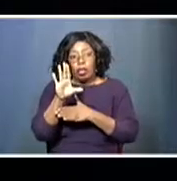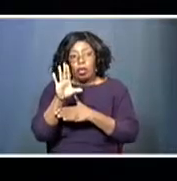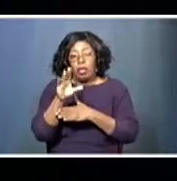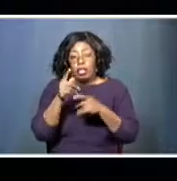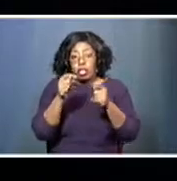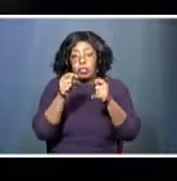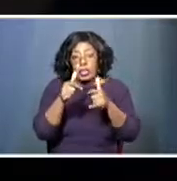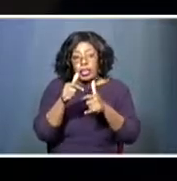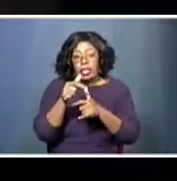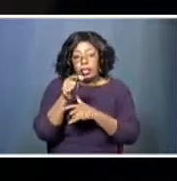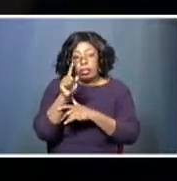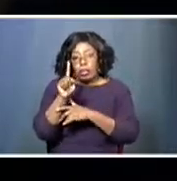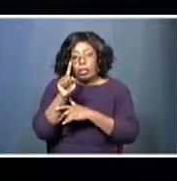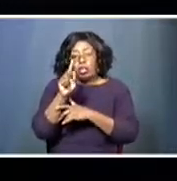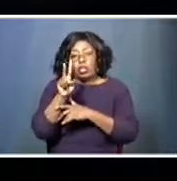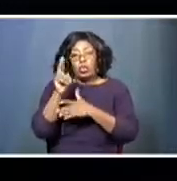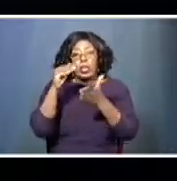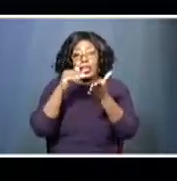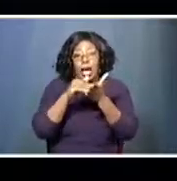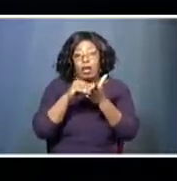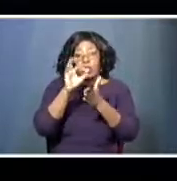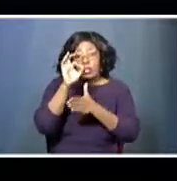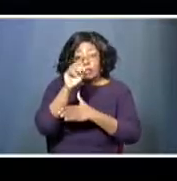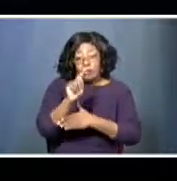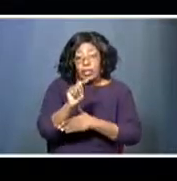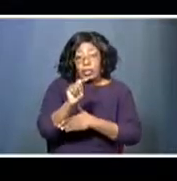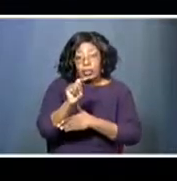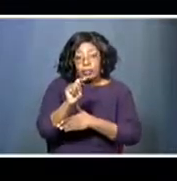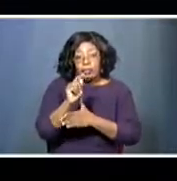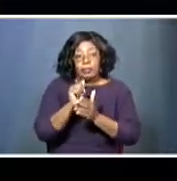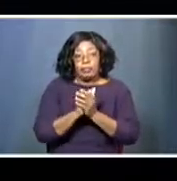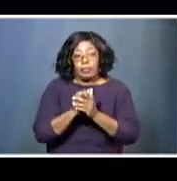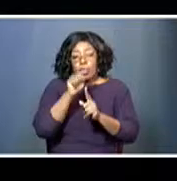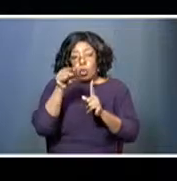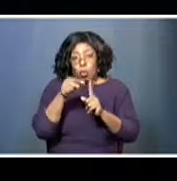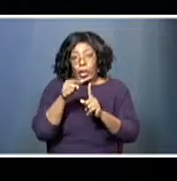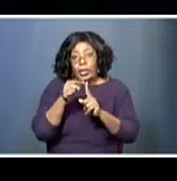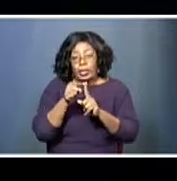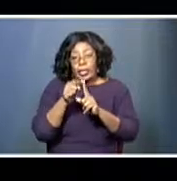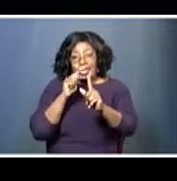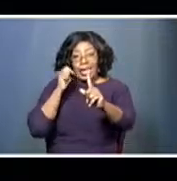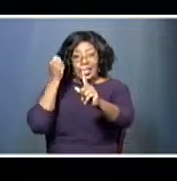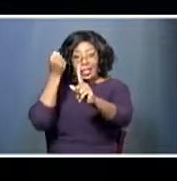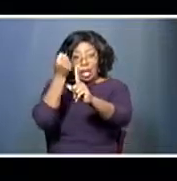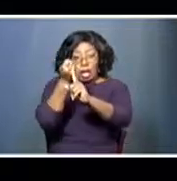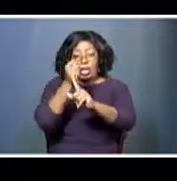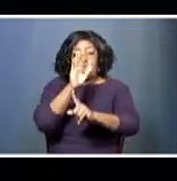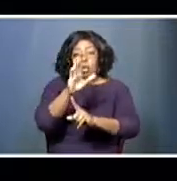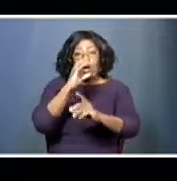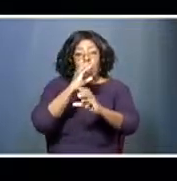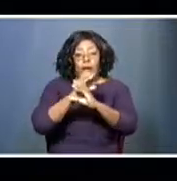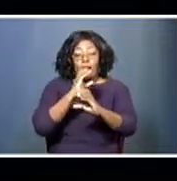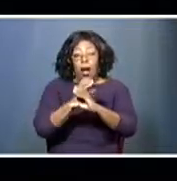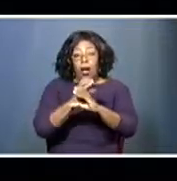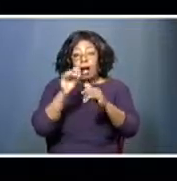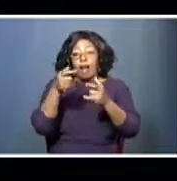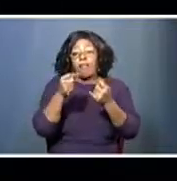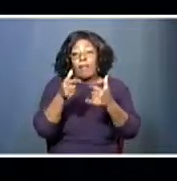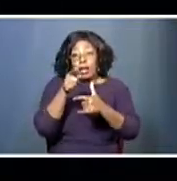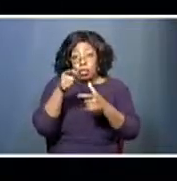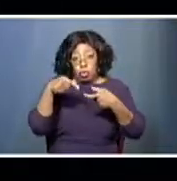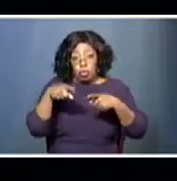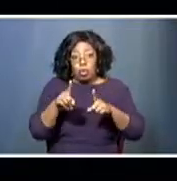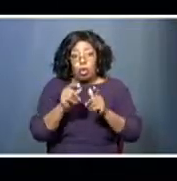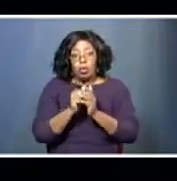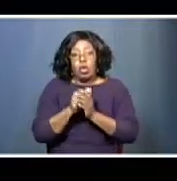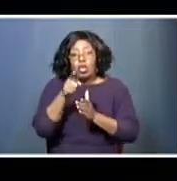plus. And we can also, when this picks you up at a speed of about 2,000 plus feet,